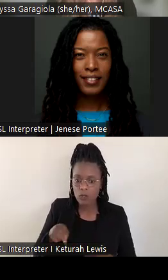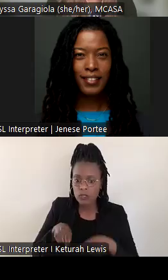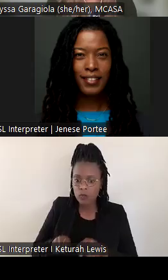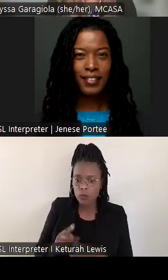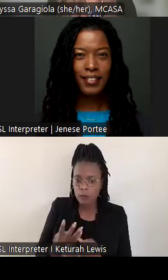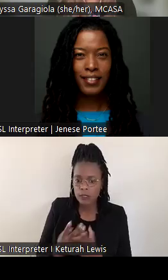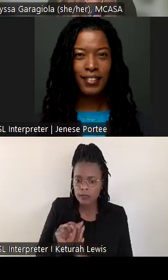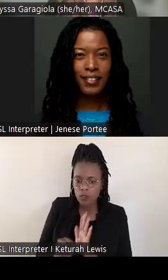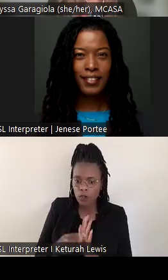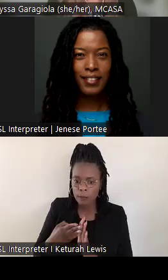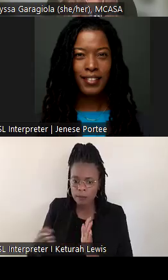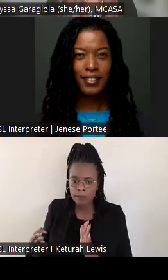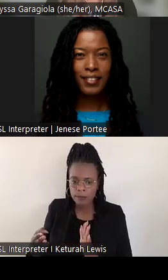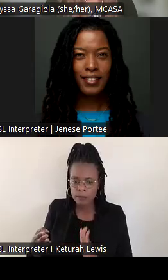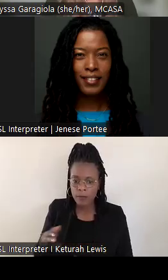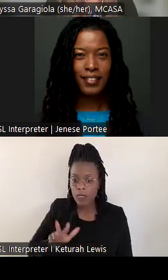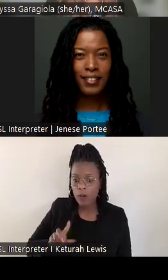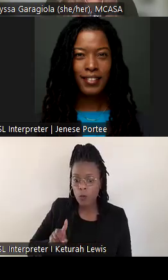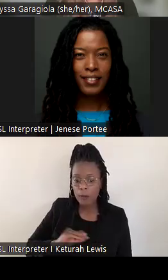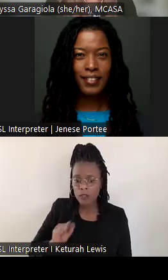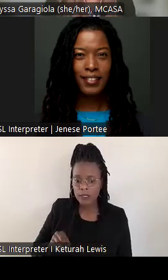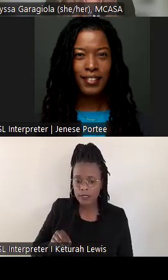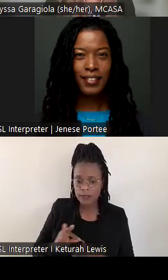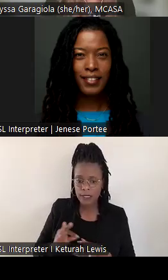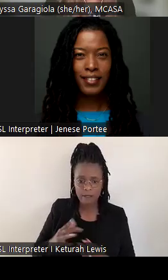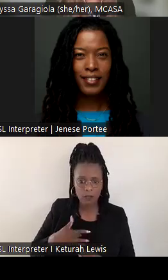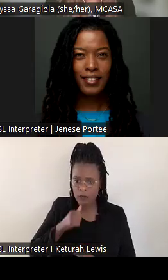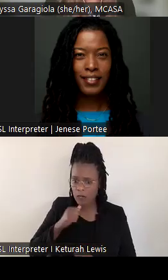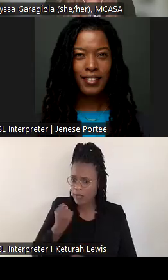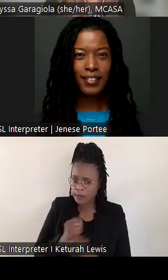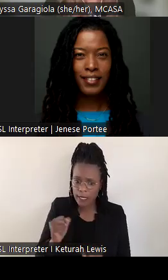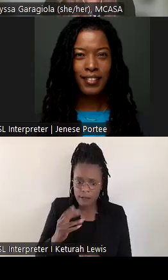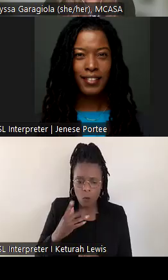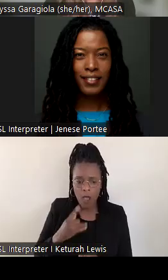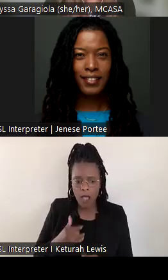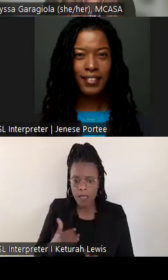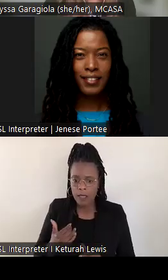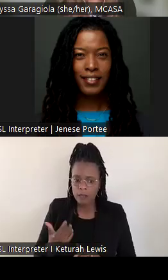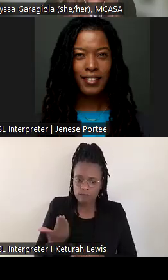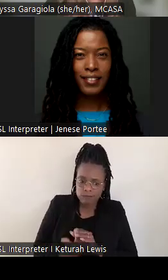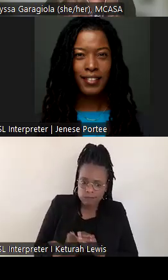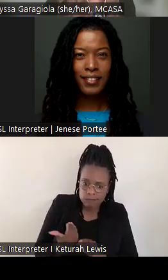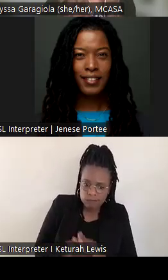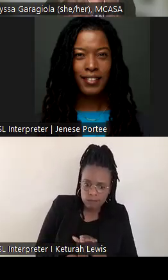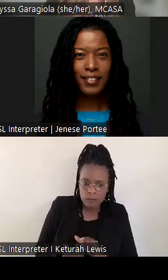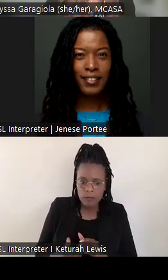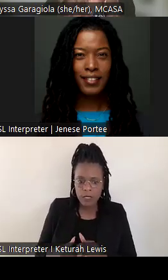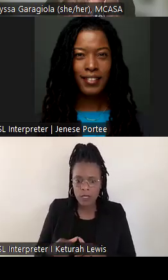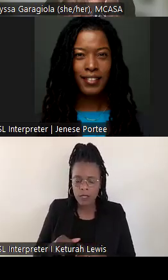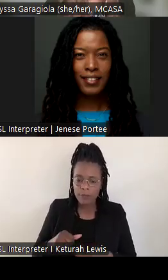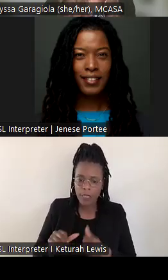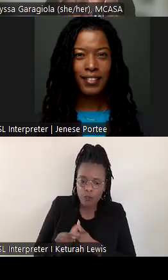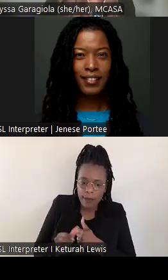reported feeling unsafe due to being harassed, threatened, or attacked by other inmates. However,